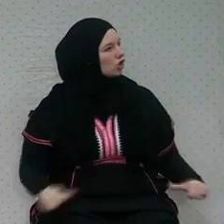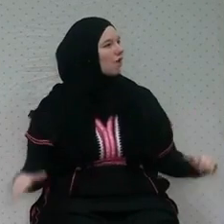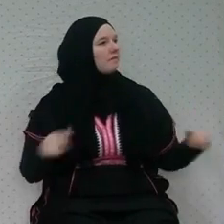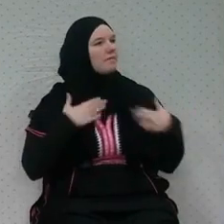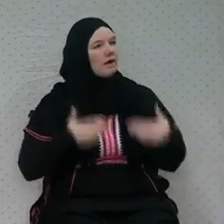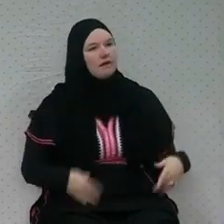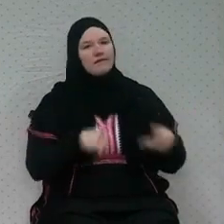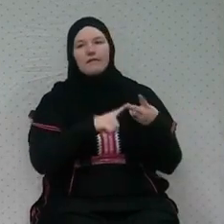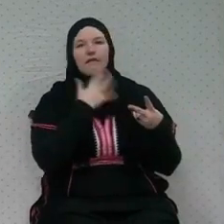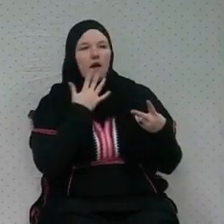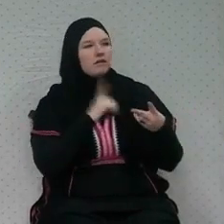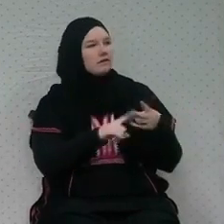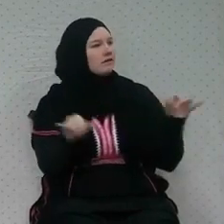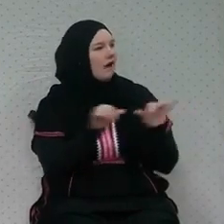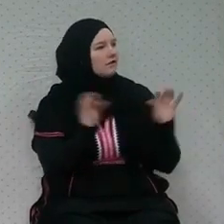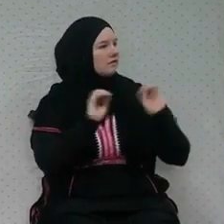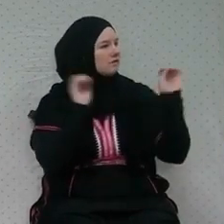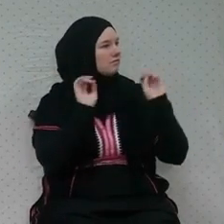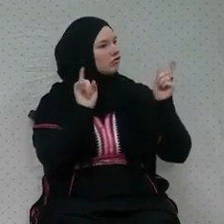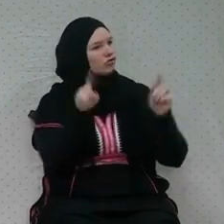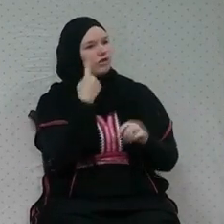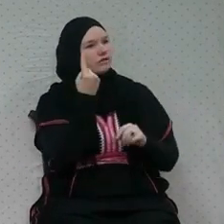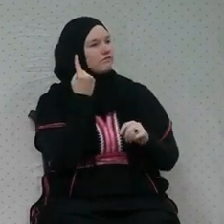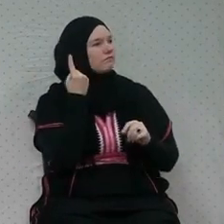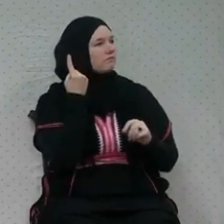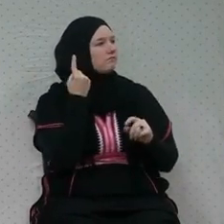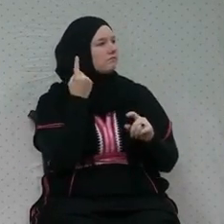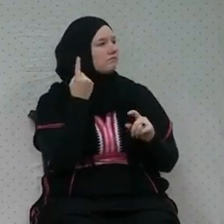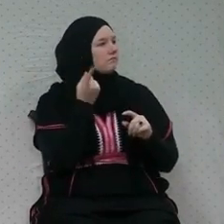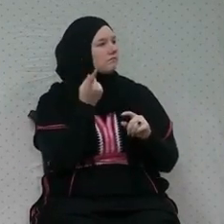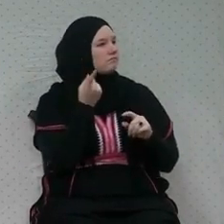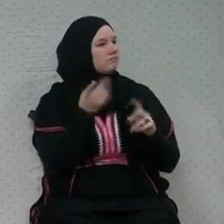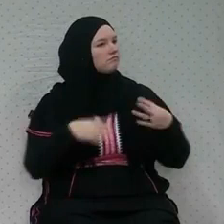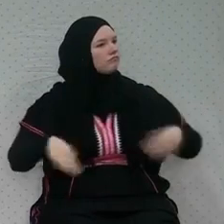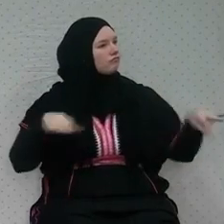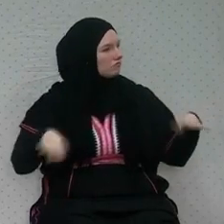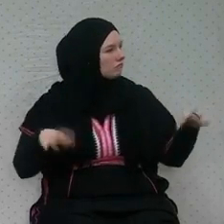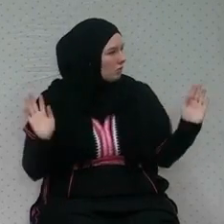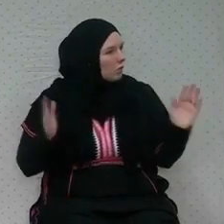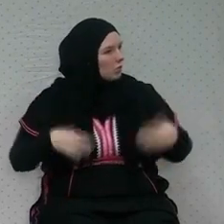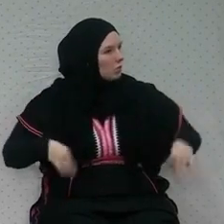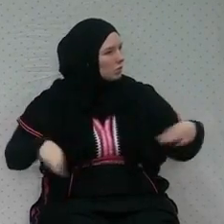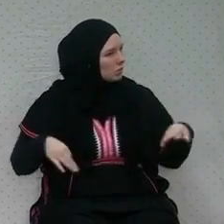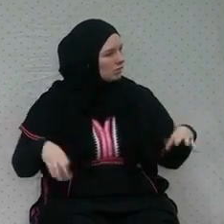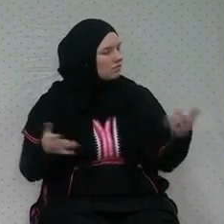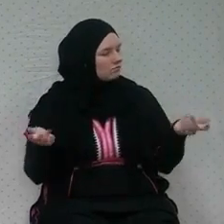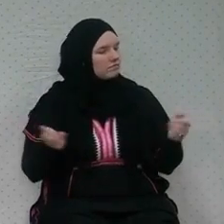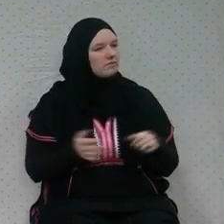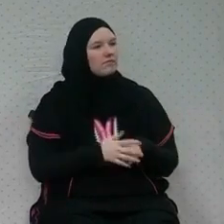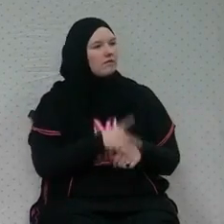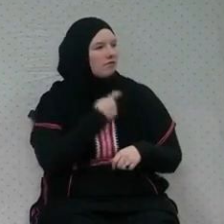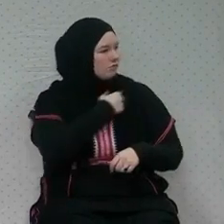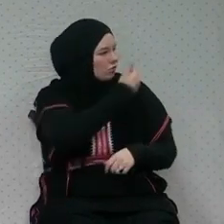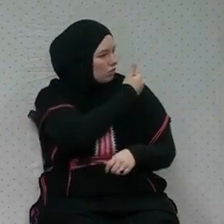body, the size or anything, just any cloth that is covering the body from shoulder